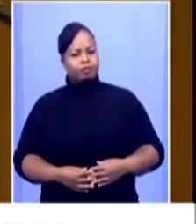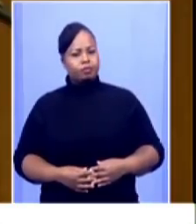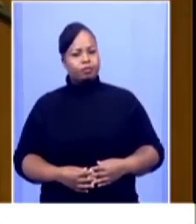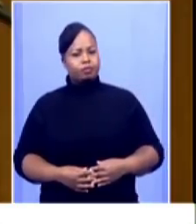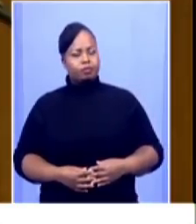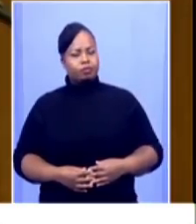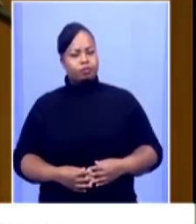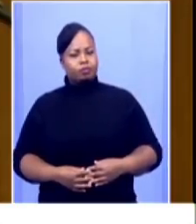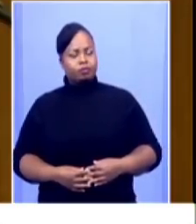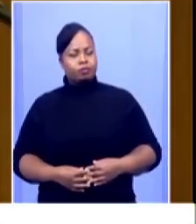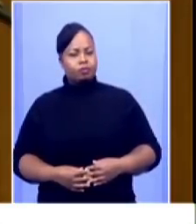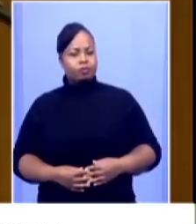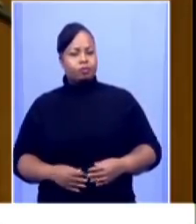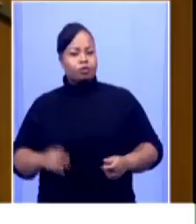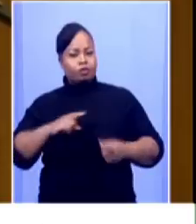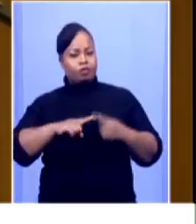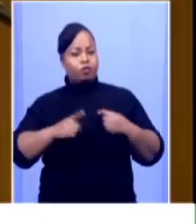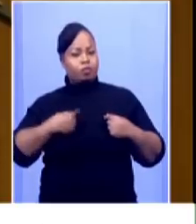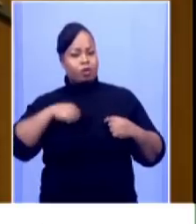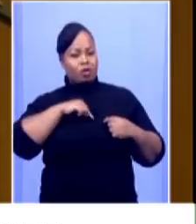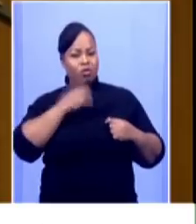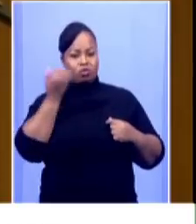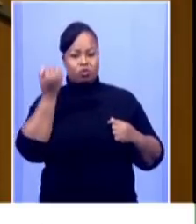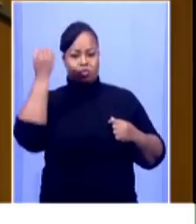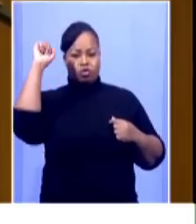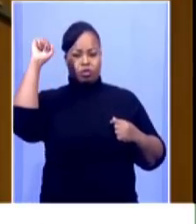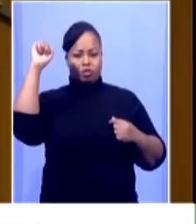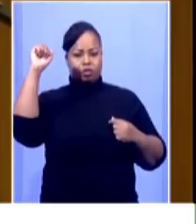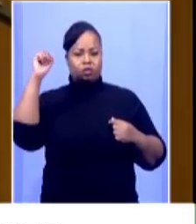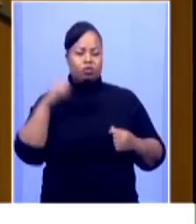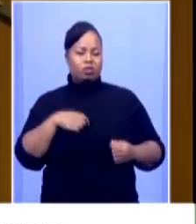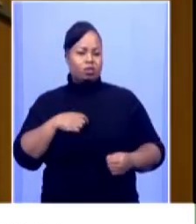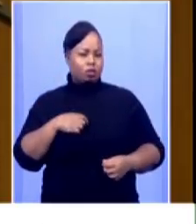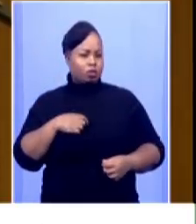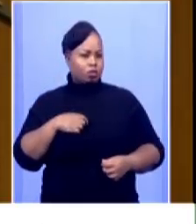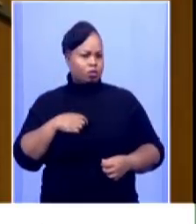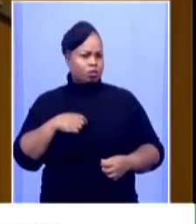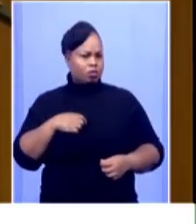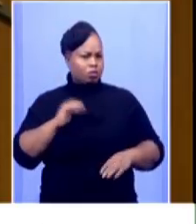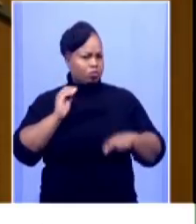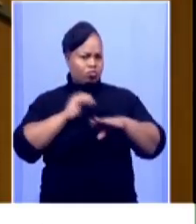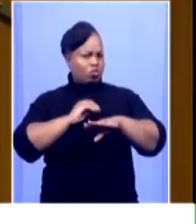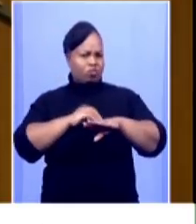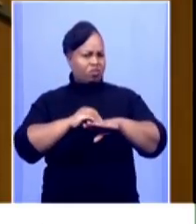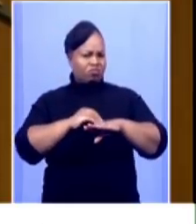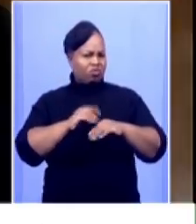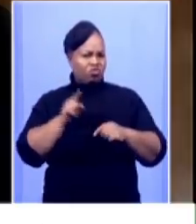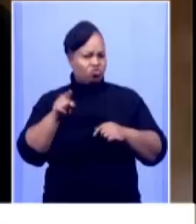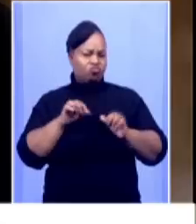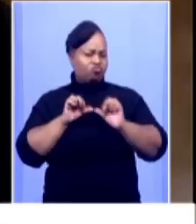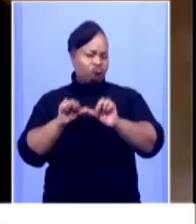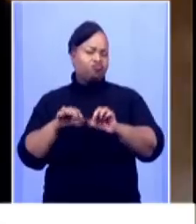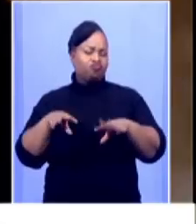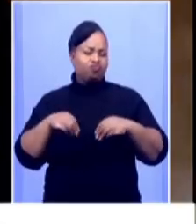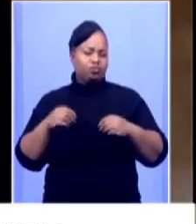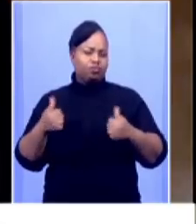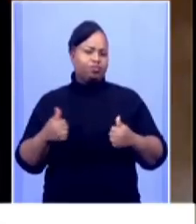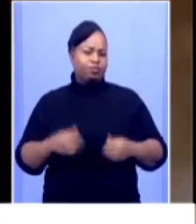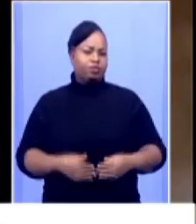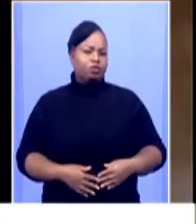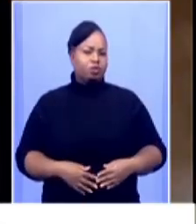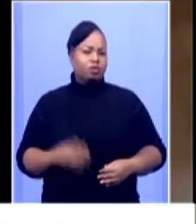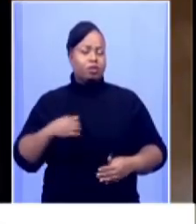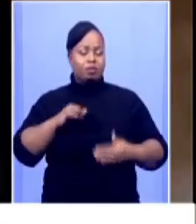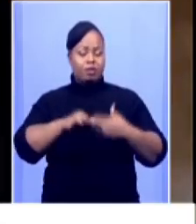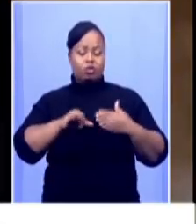there is no objection or problem with your ladyship presiding. Yes, that matter was in July